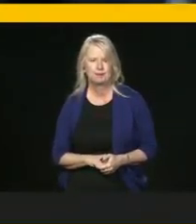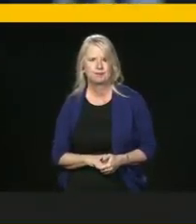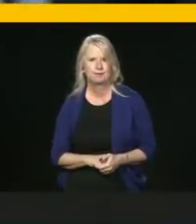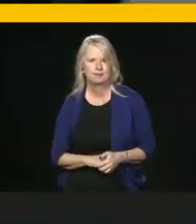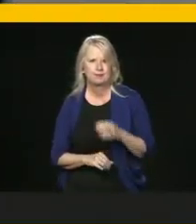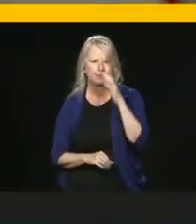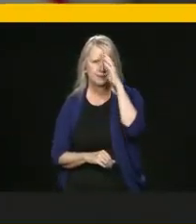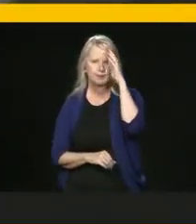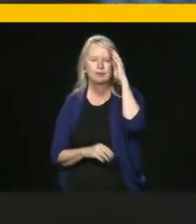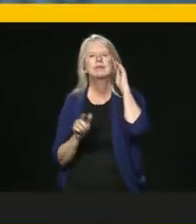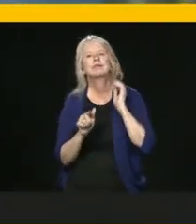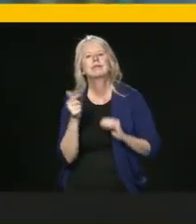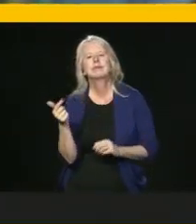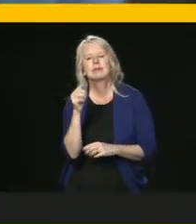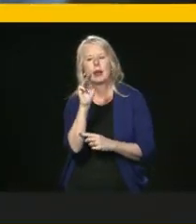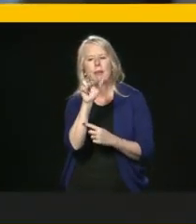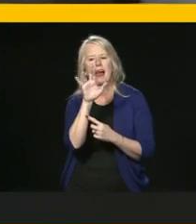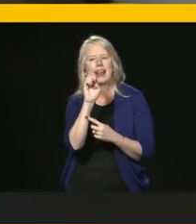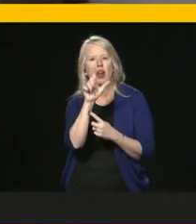floor.